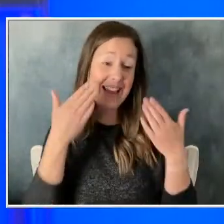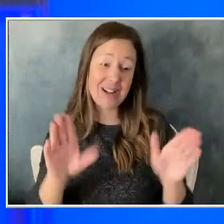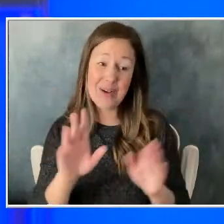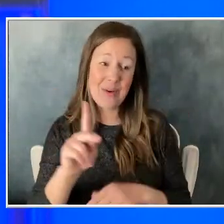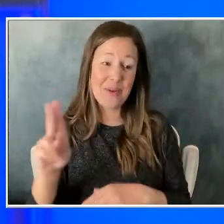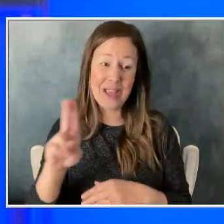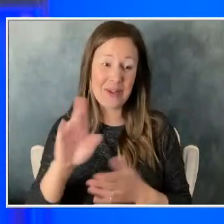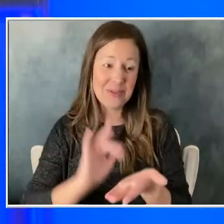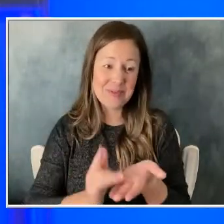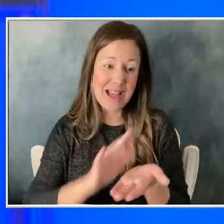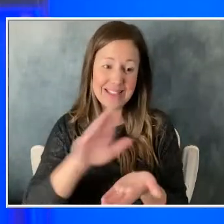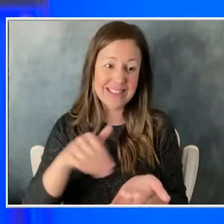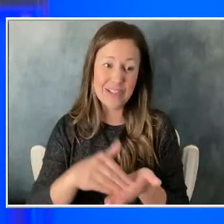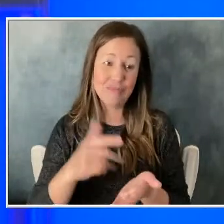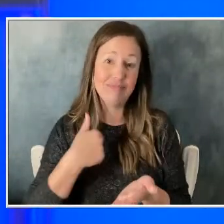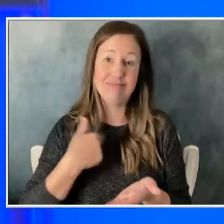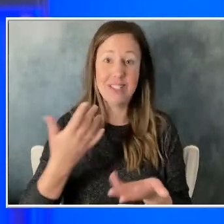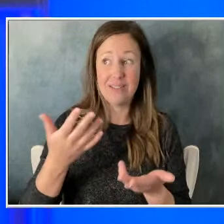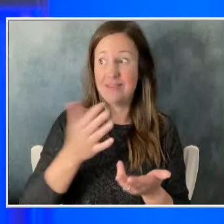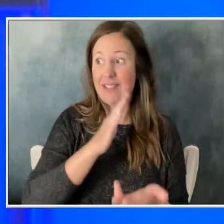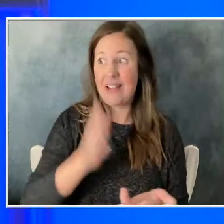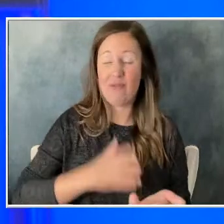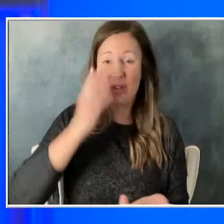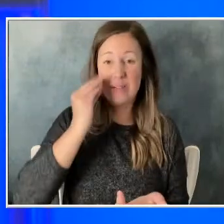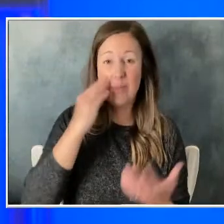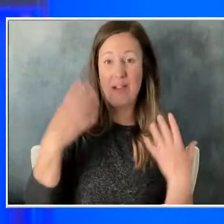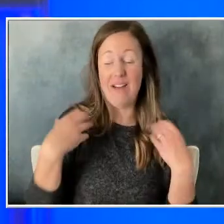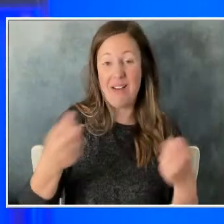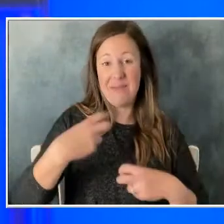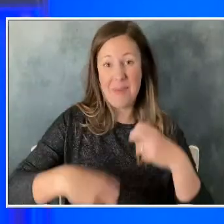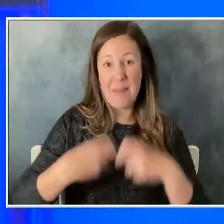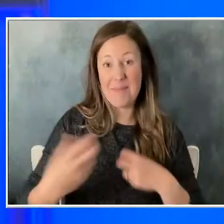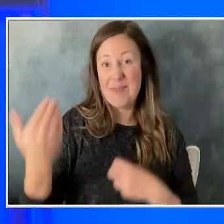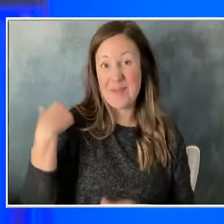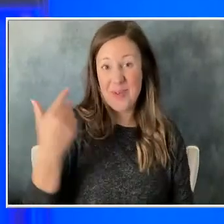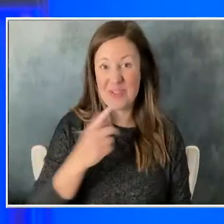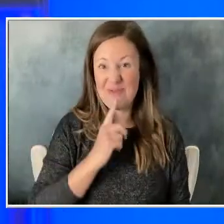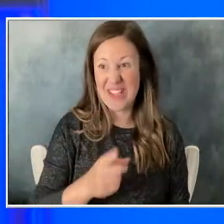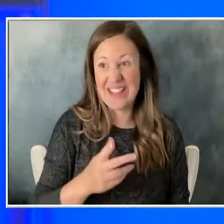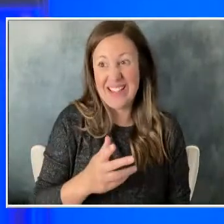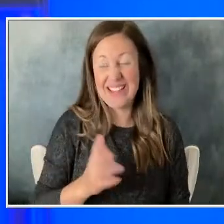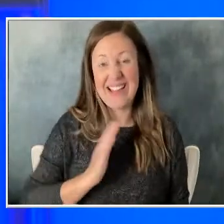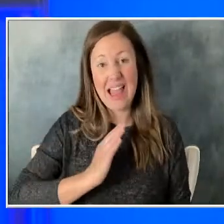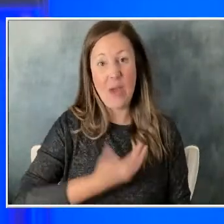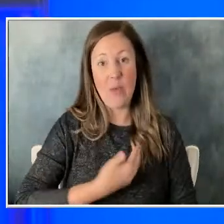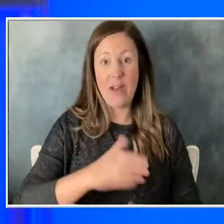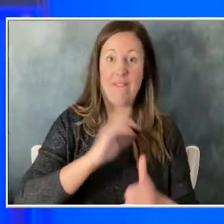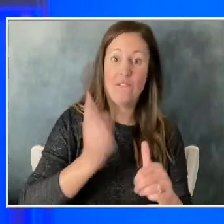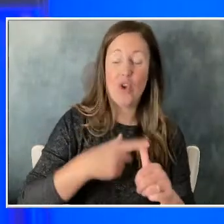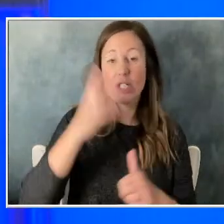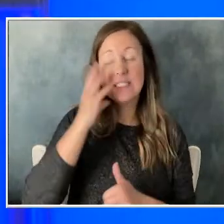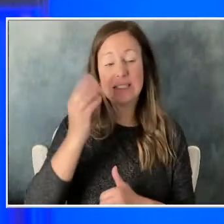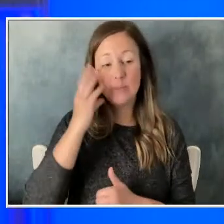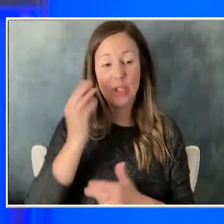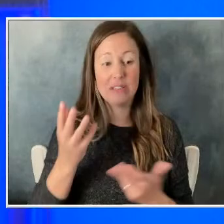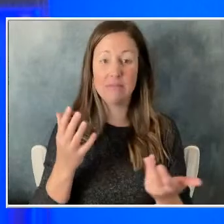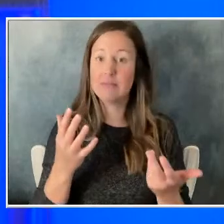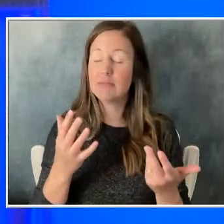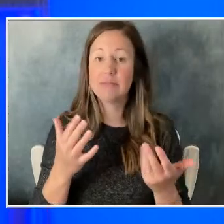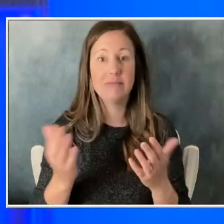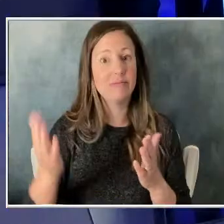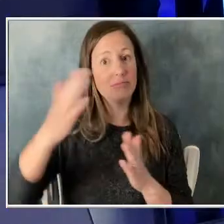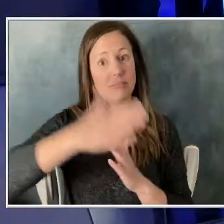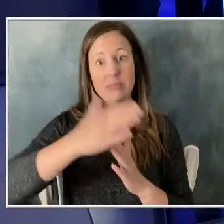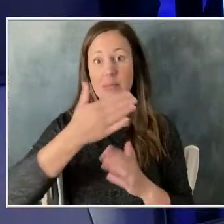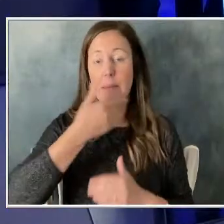other health issues before. So this was our first experience, and it has been the best.